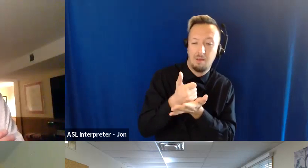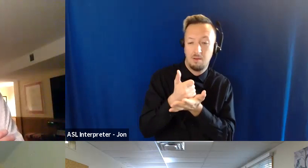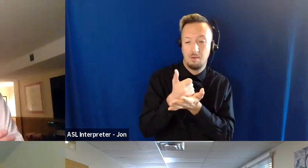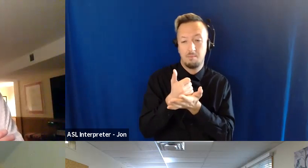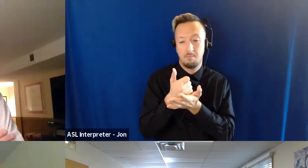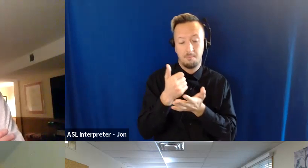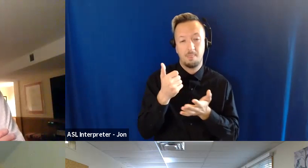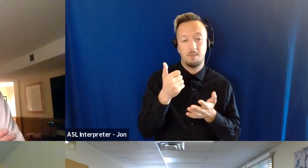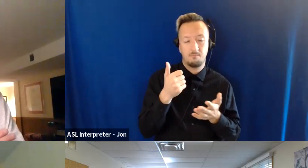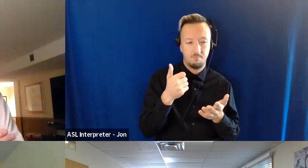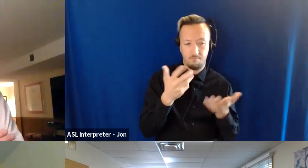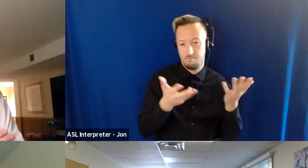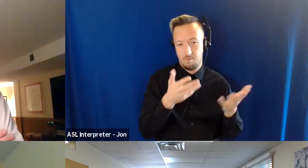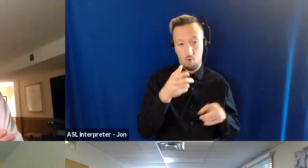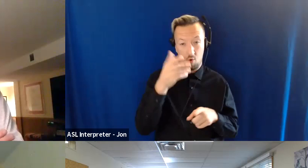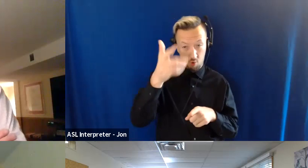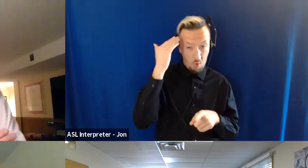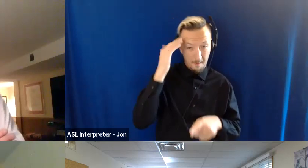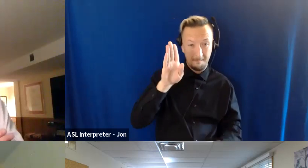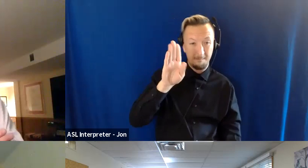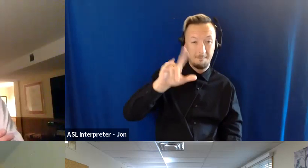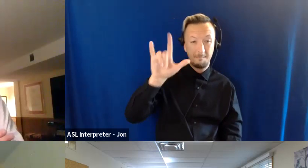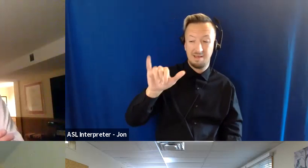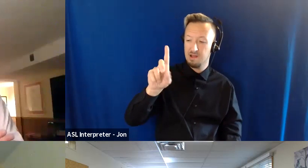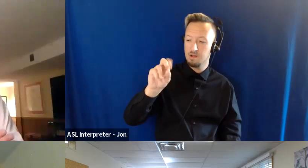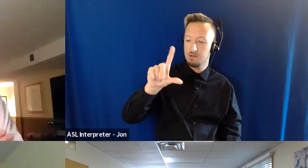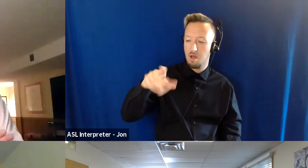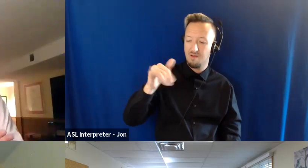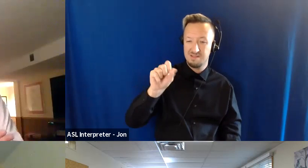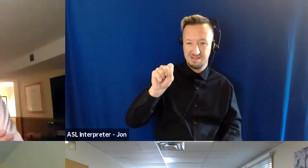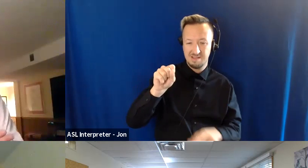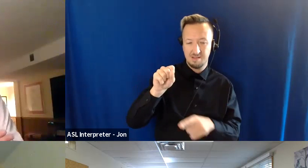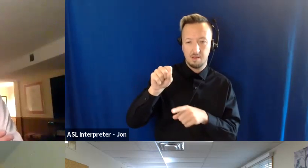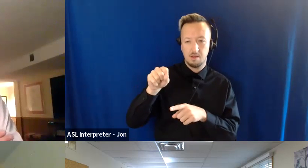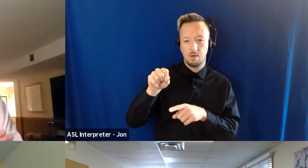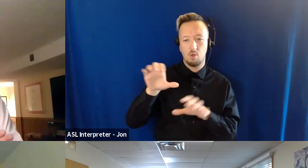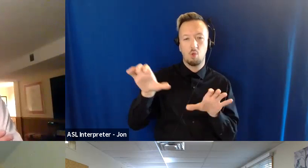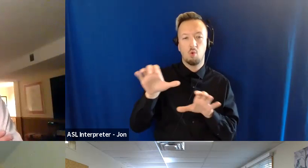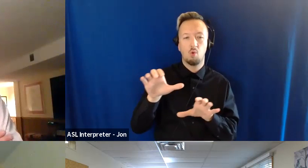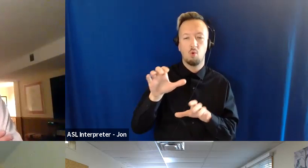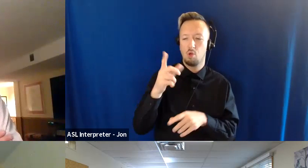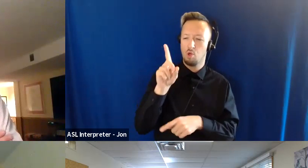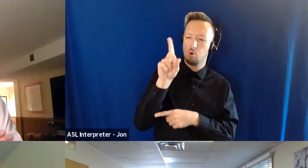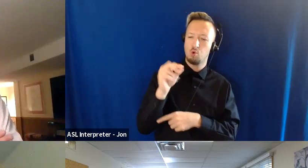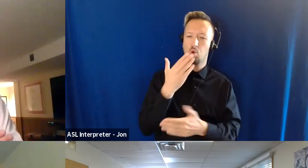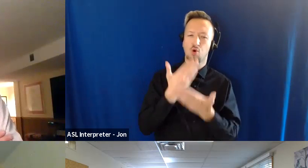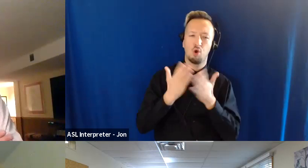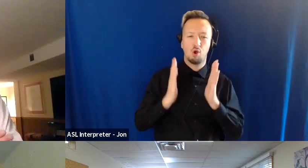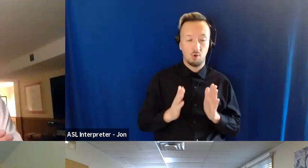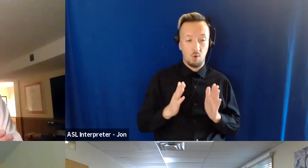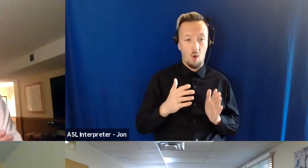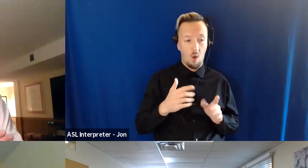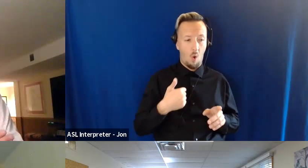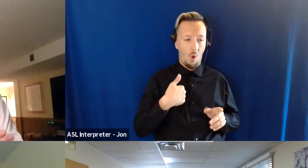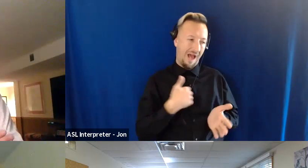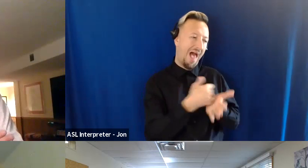you, I don't know if anybody knows about Billy Golfus when Billy broke his head and the do-gooder syndrome, and then the next thing you know, you got people helping folks because it makes